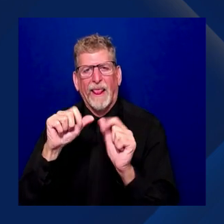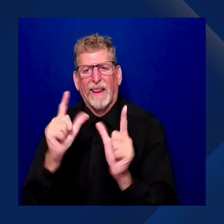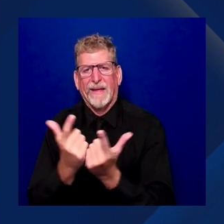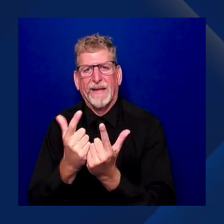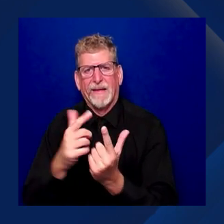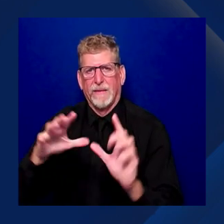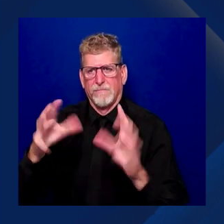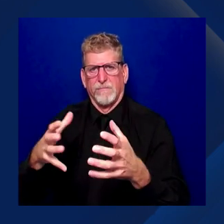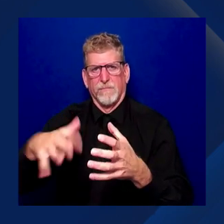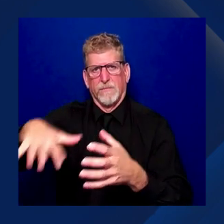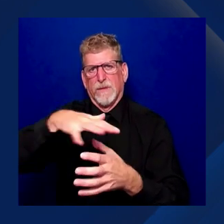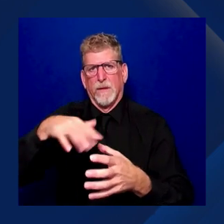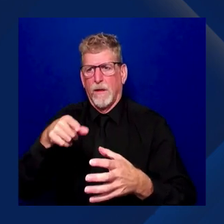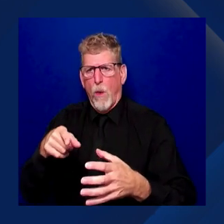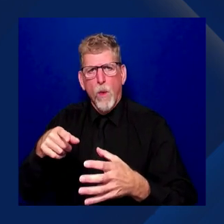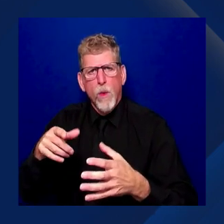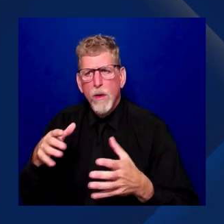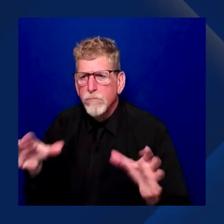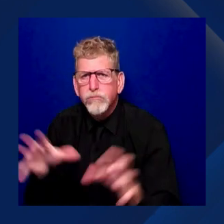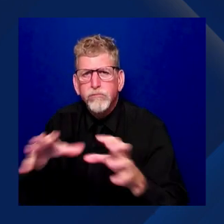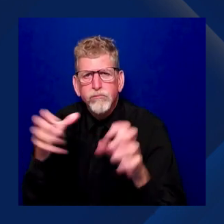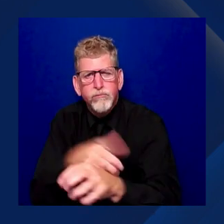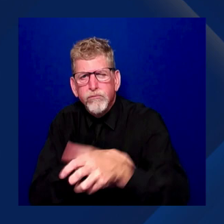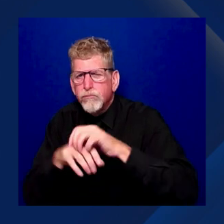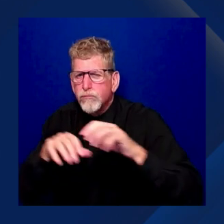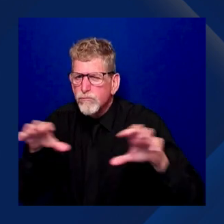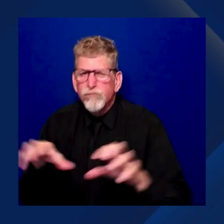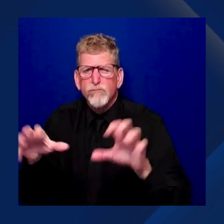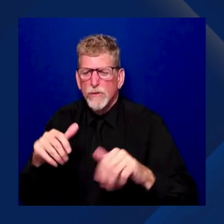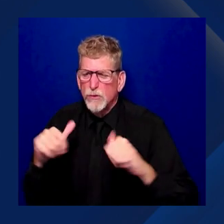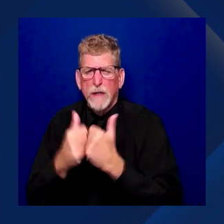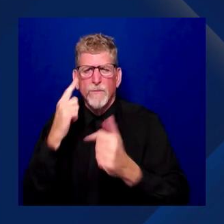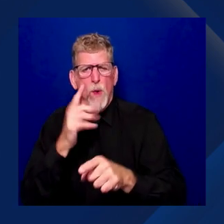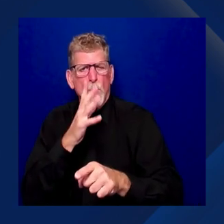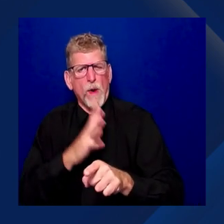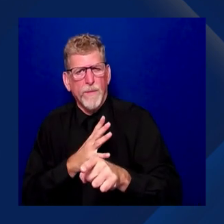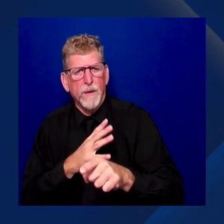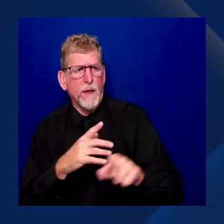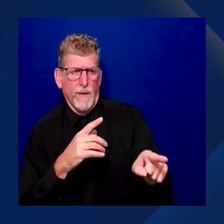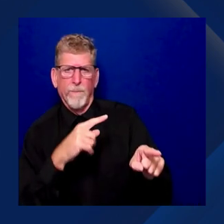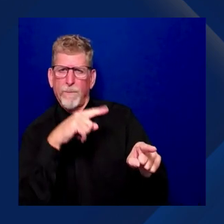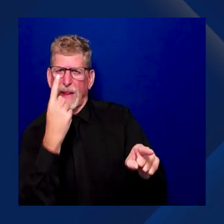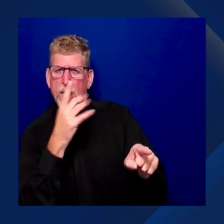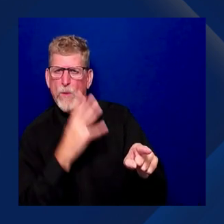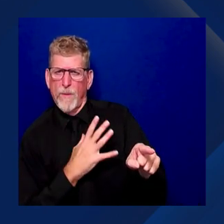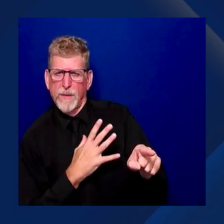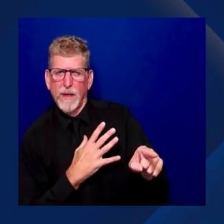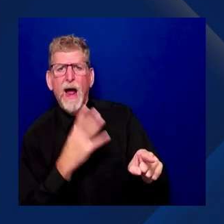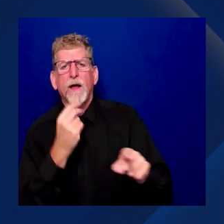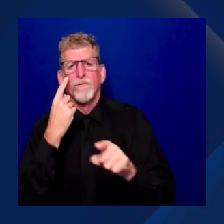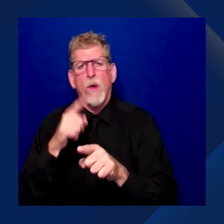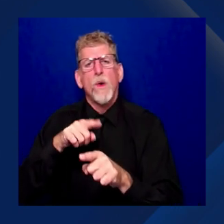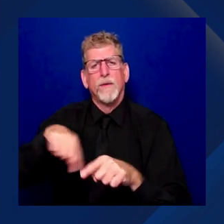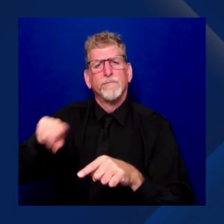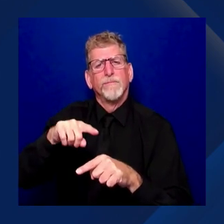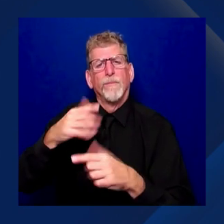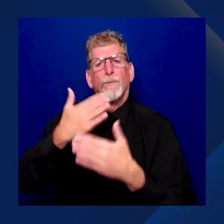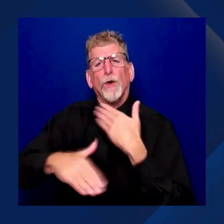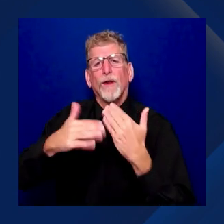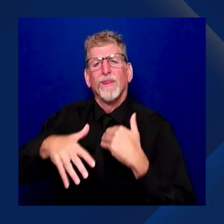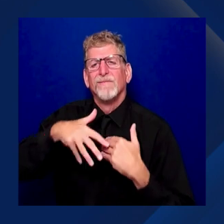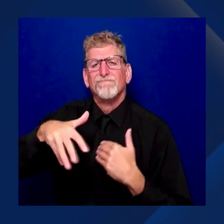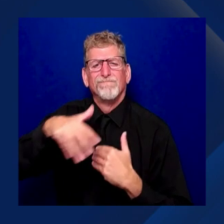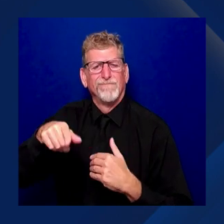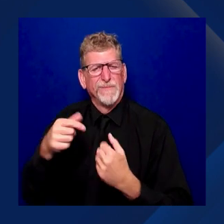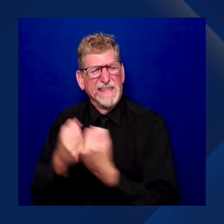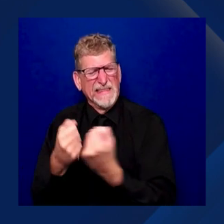Black women, face in childbirth and support aspiring doulas and midwives in their community. Senator Nobles,